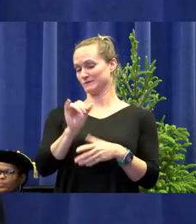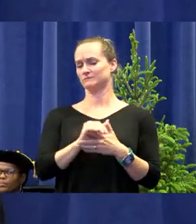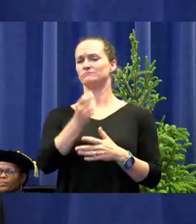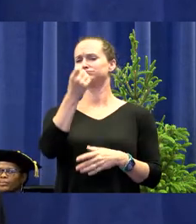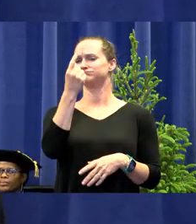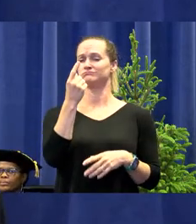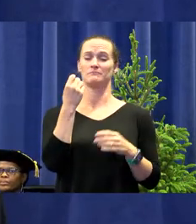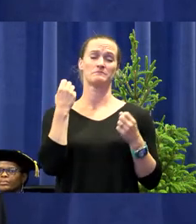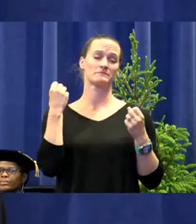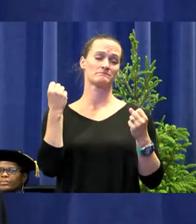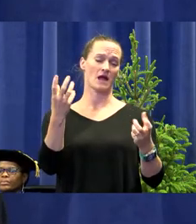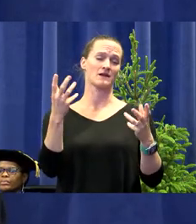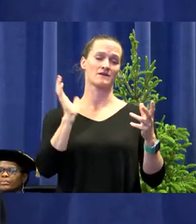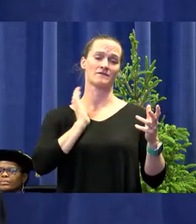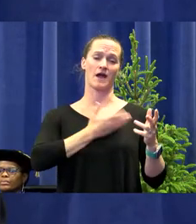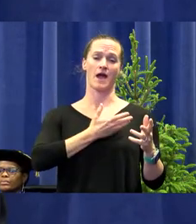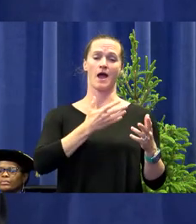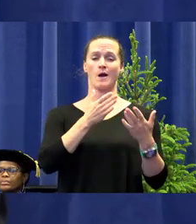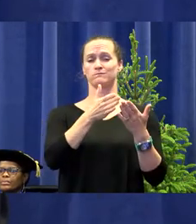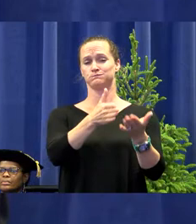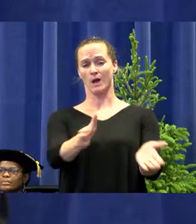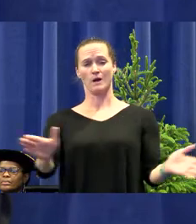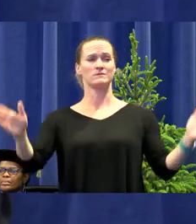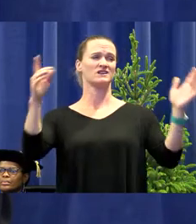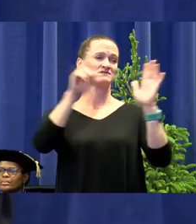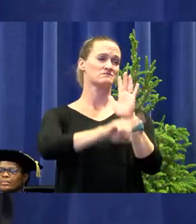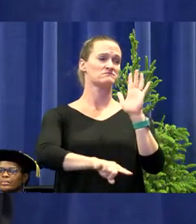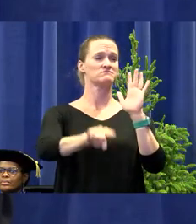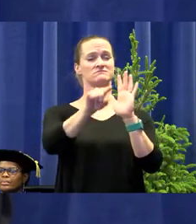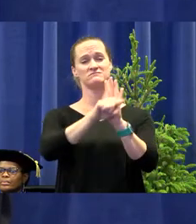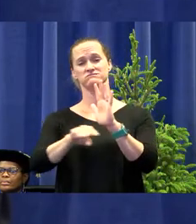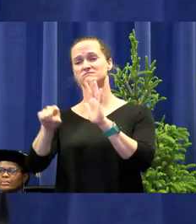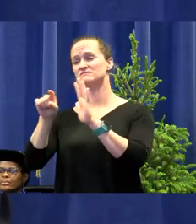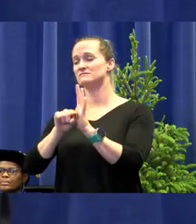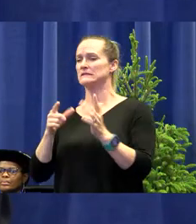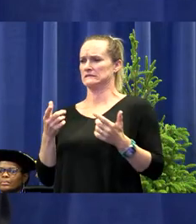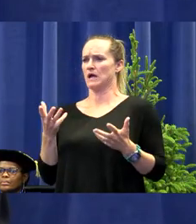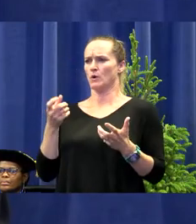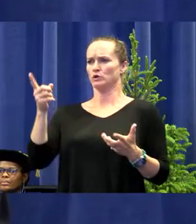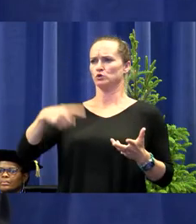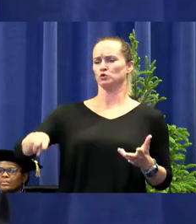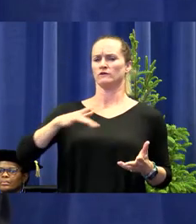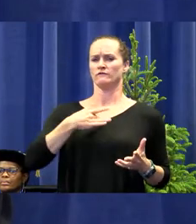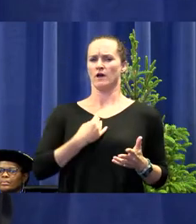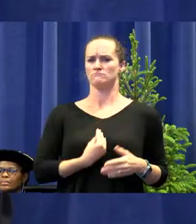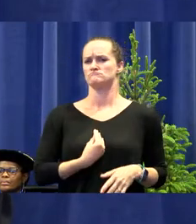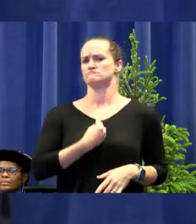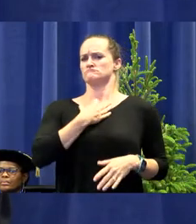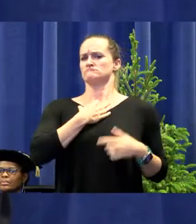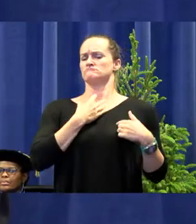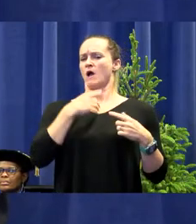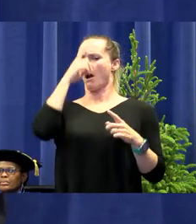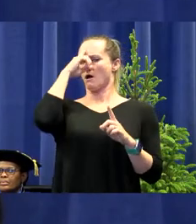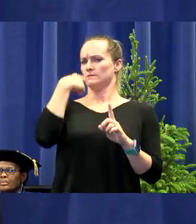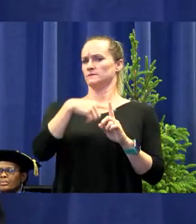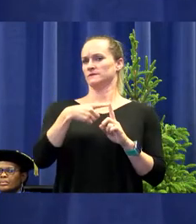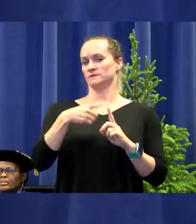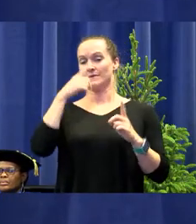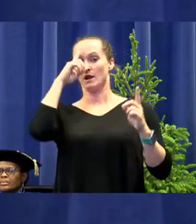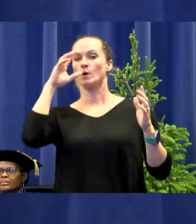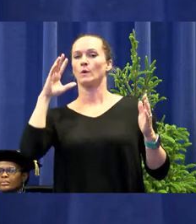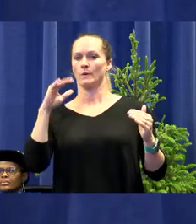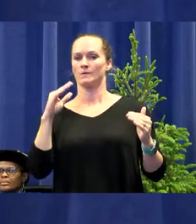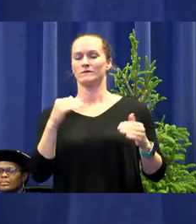pervades much of our public discourse, I hope that you are full of optimism and hope. Of course, it's true that